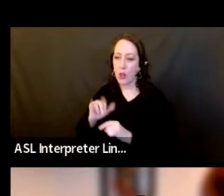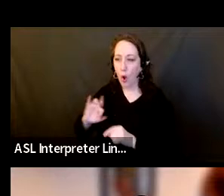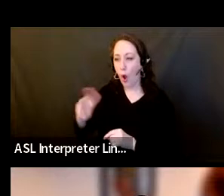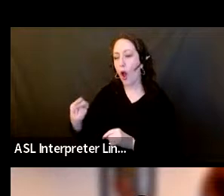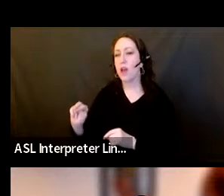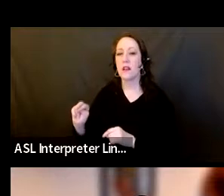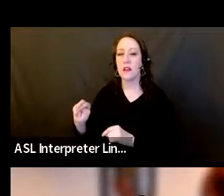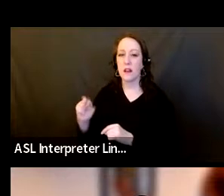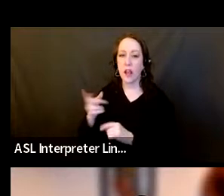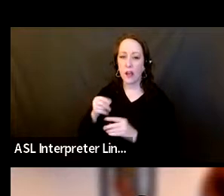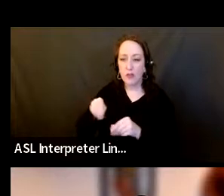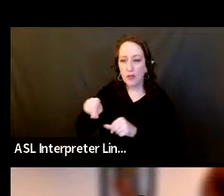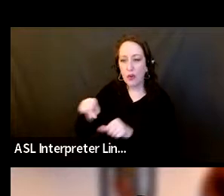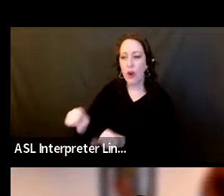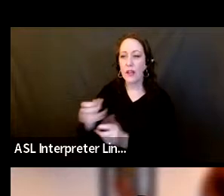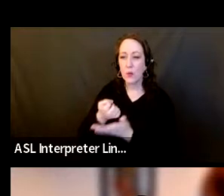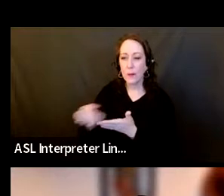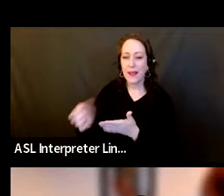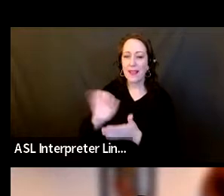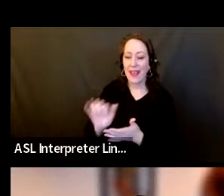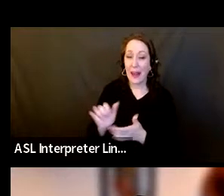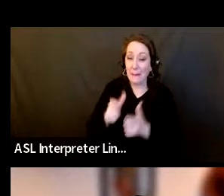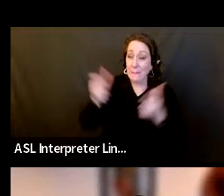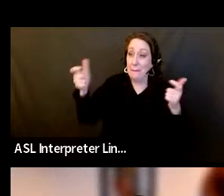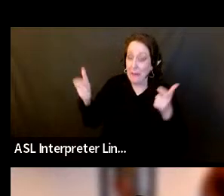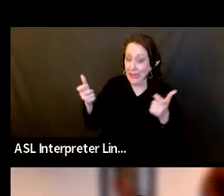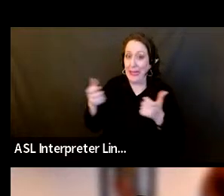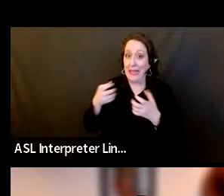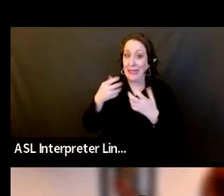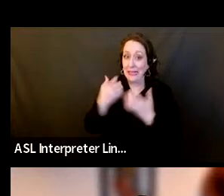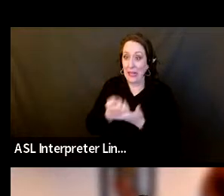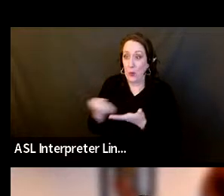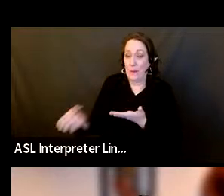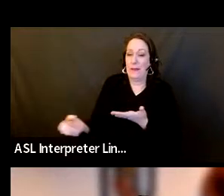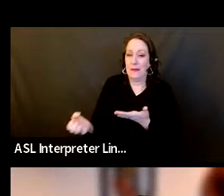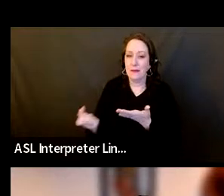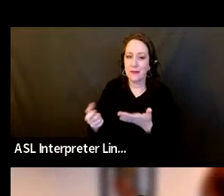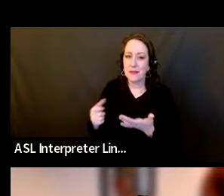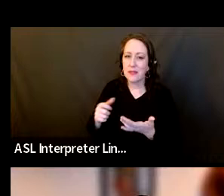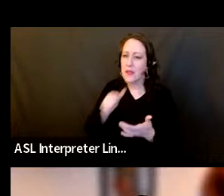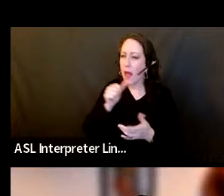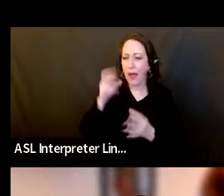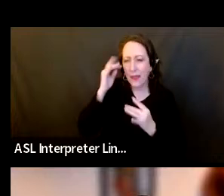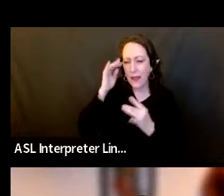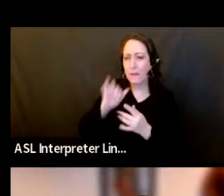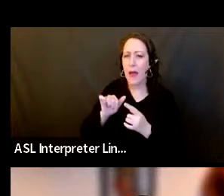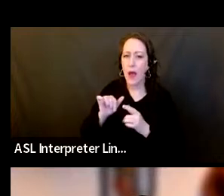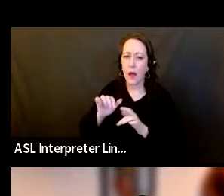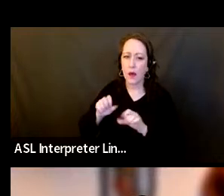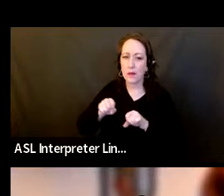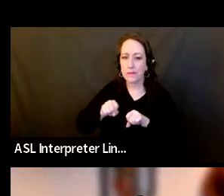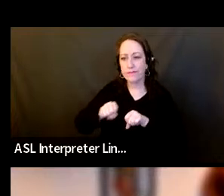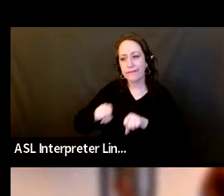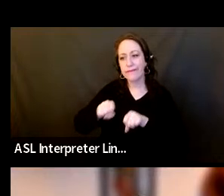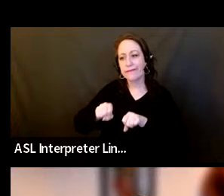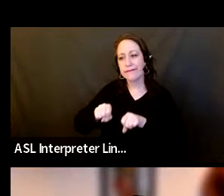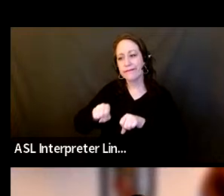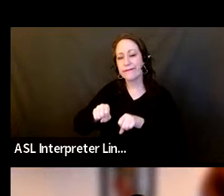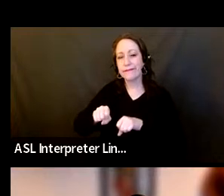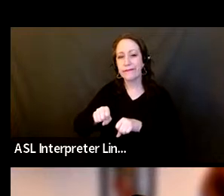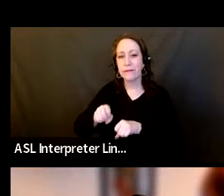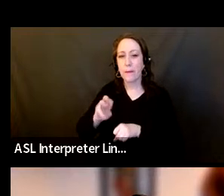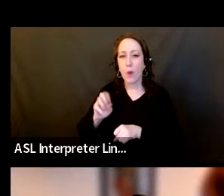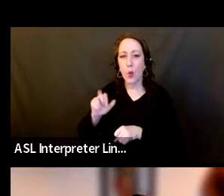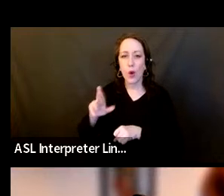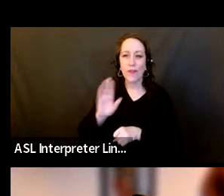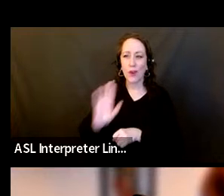like these are big pieces of equipment. So maybe not so much thinking about like a push, one of those push mowers that you'd use